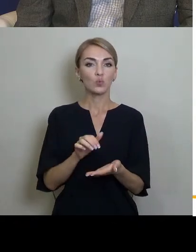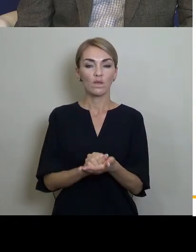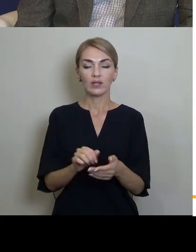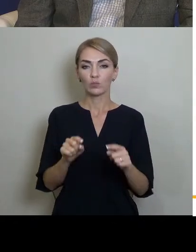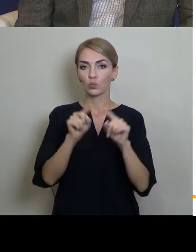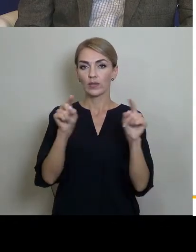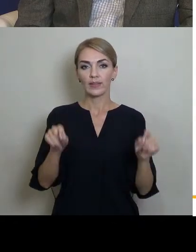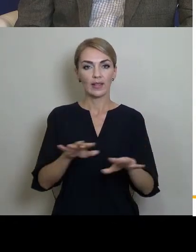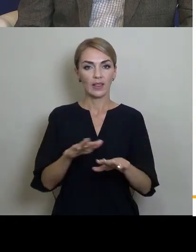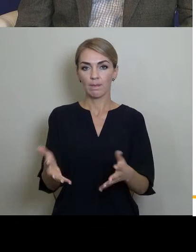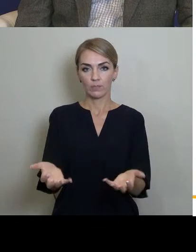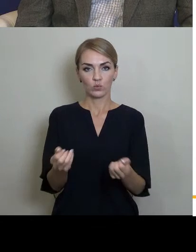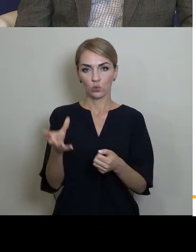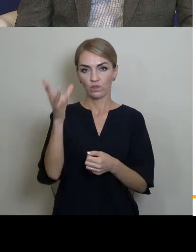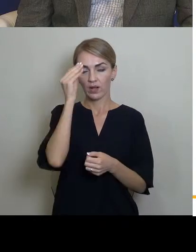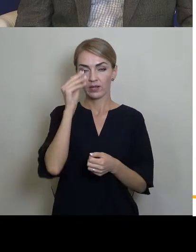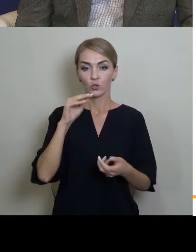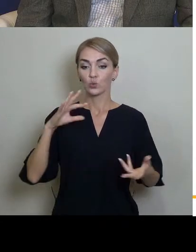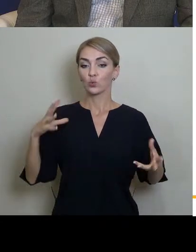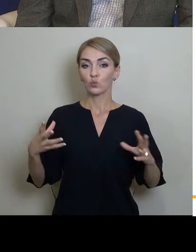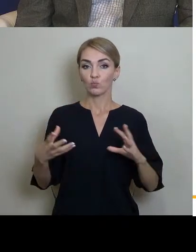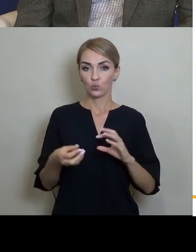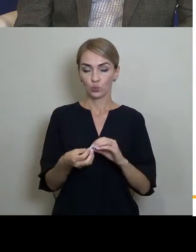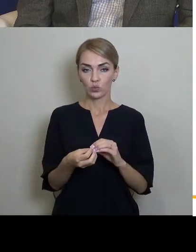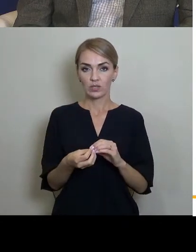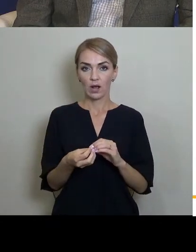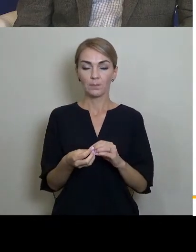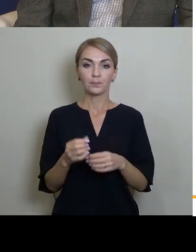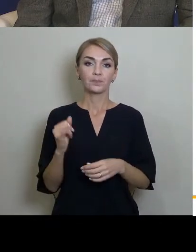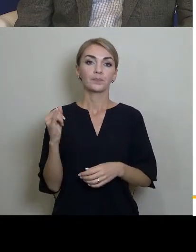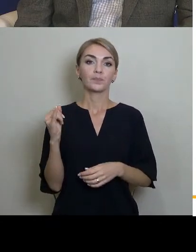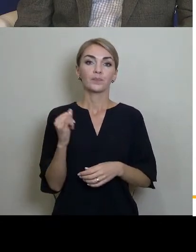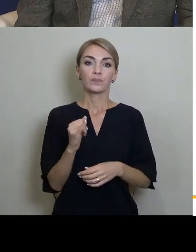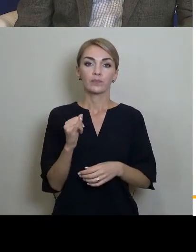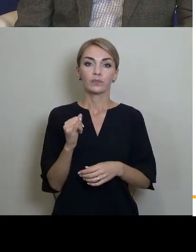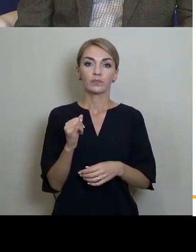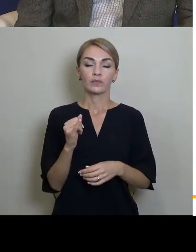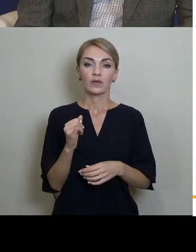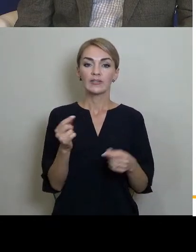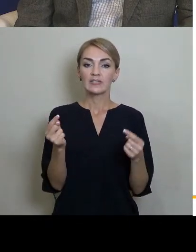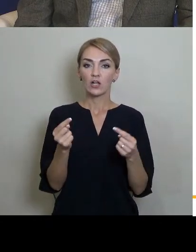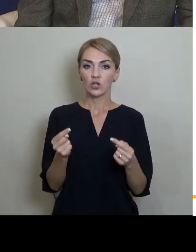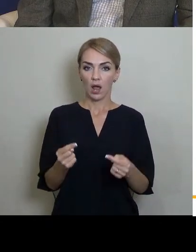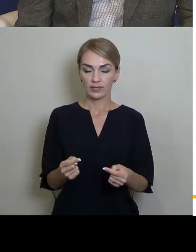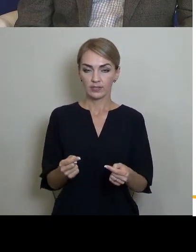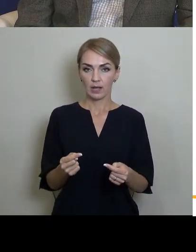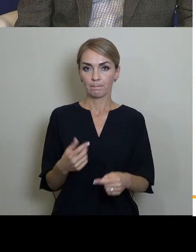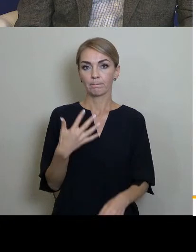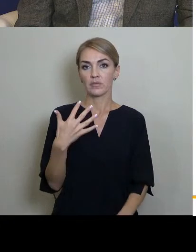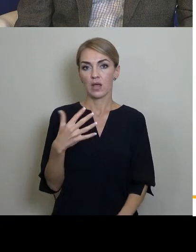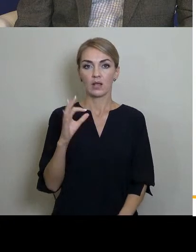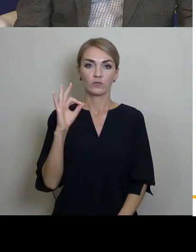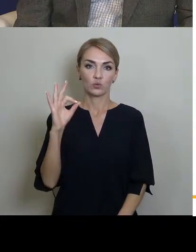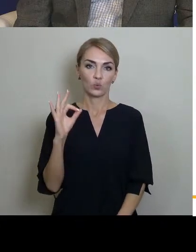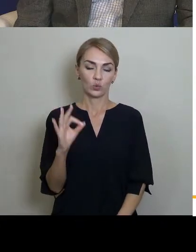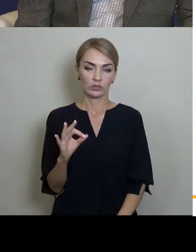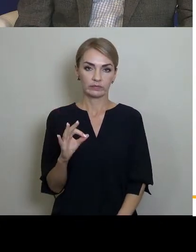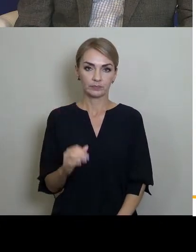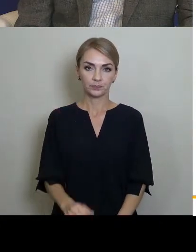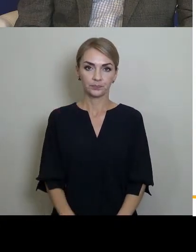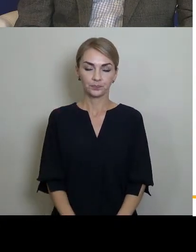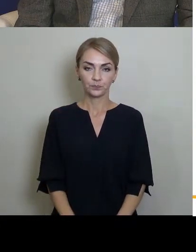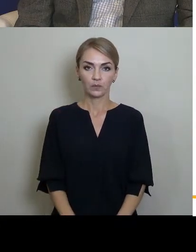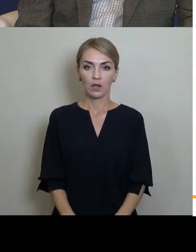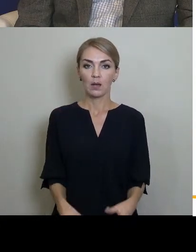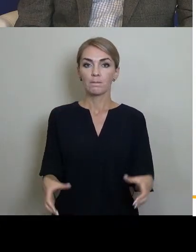the actual votes, the spoiled ballots are not taken into account. All of them are summed up, and